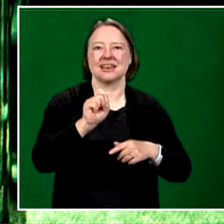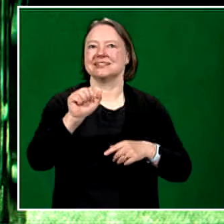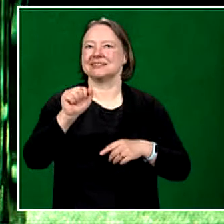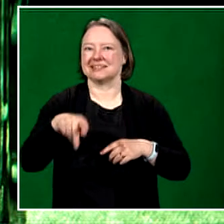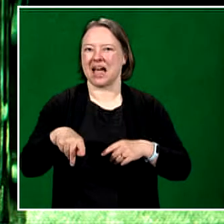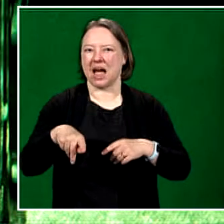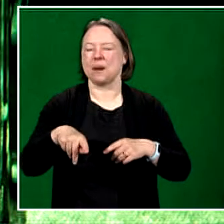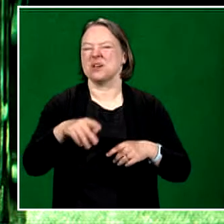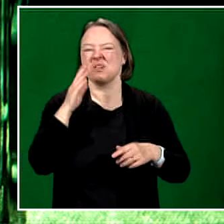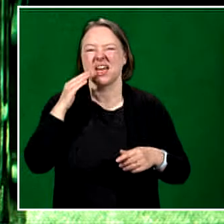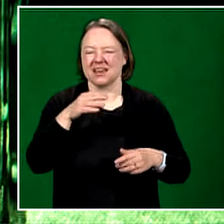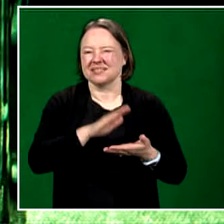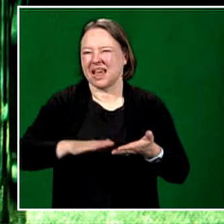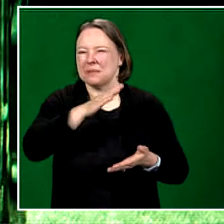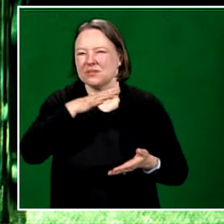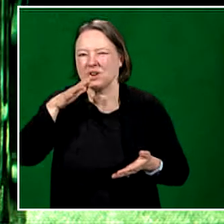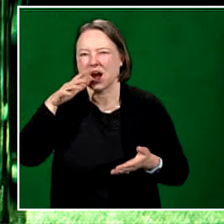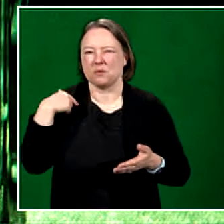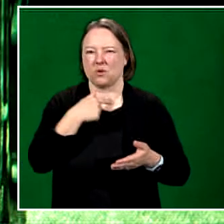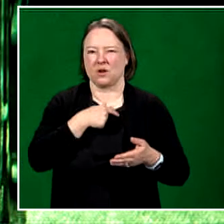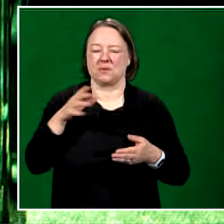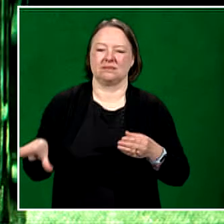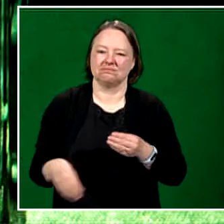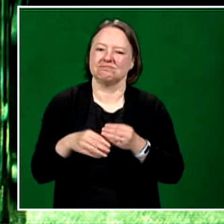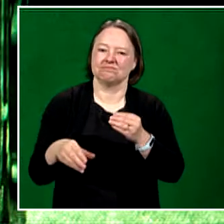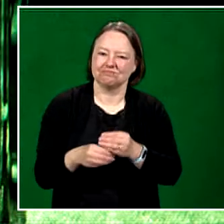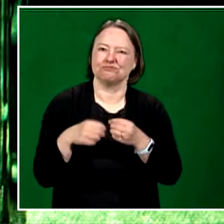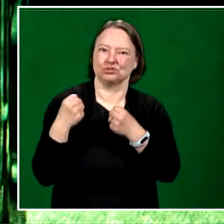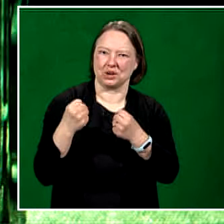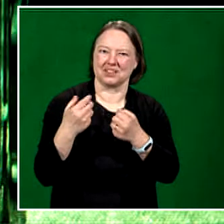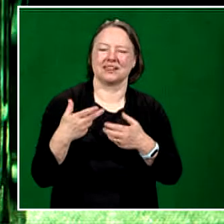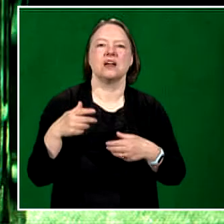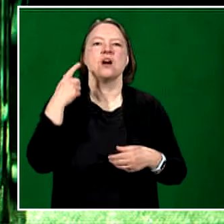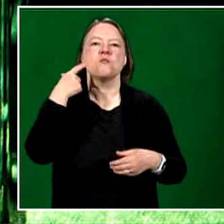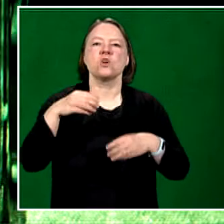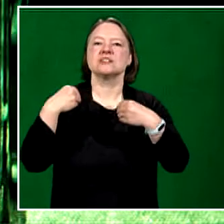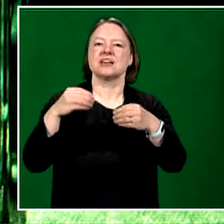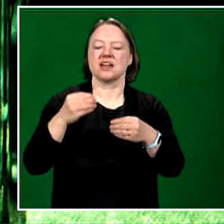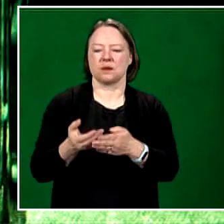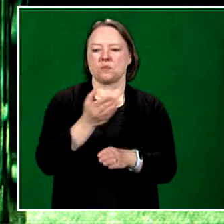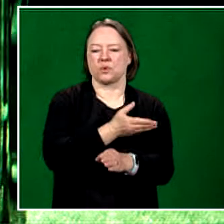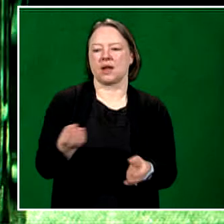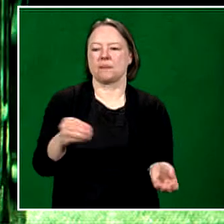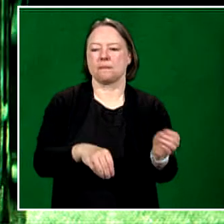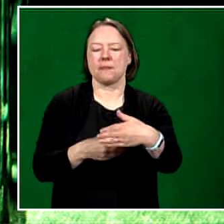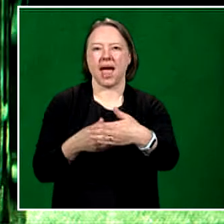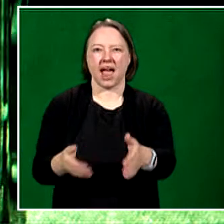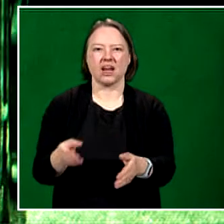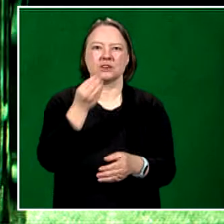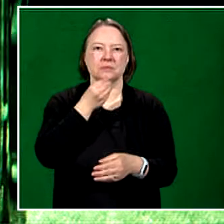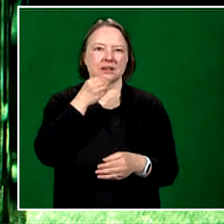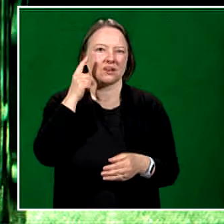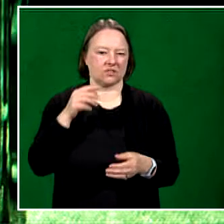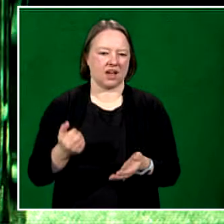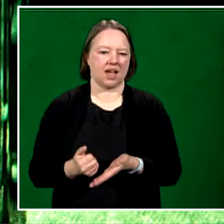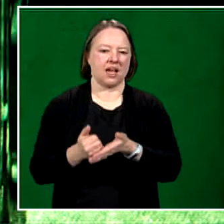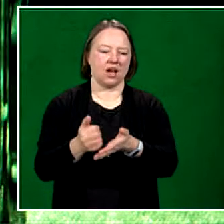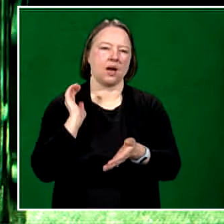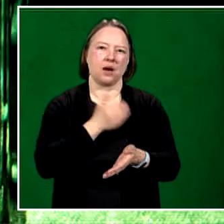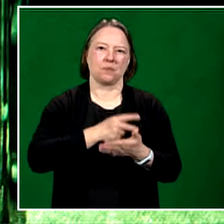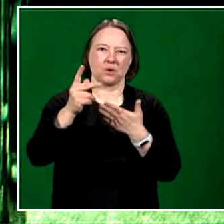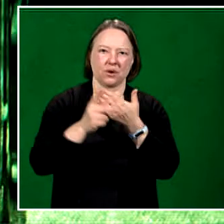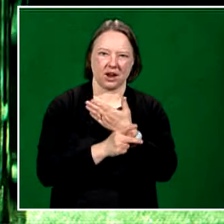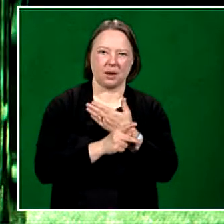campus farm, that we have been strengthening. While the sale of the prepackaged meals to subsidize our program is a first